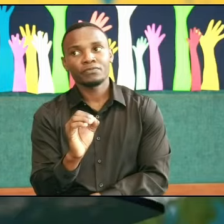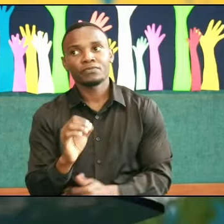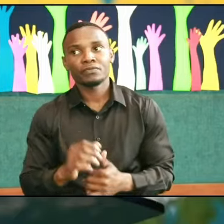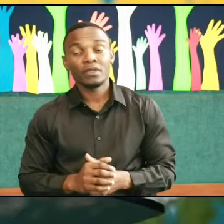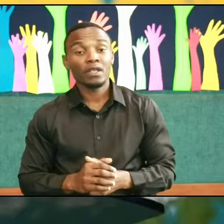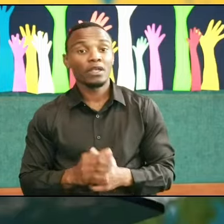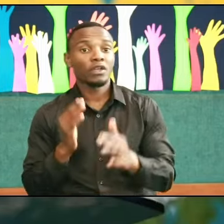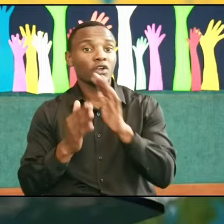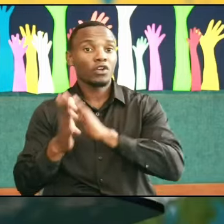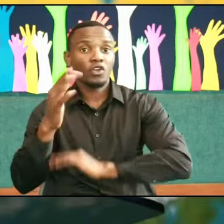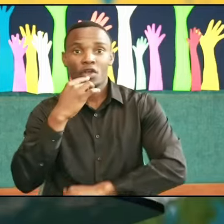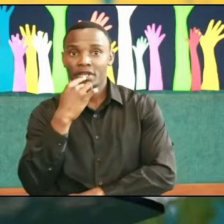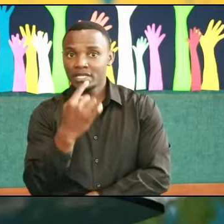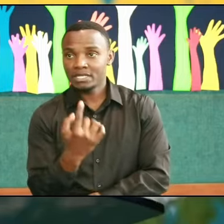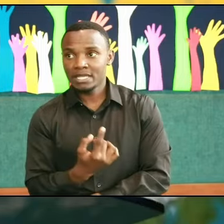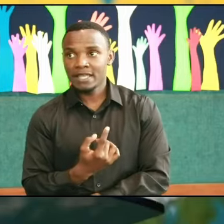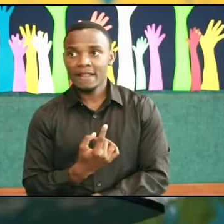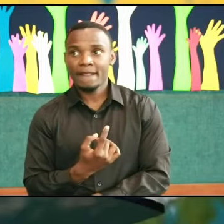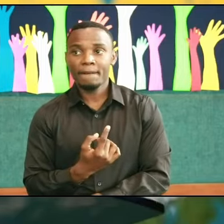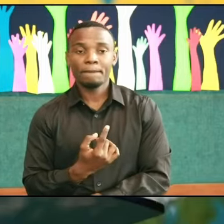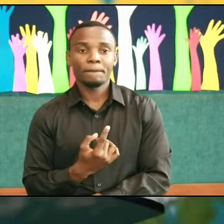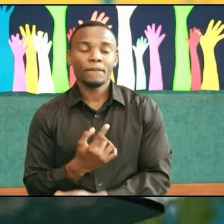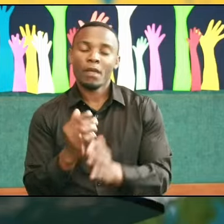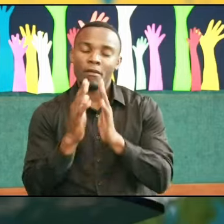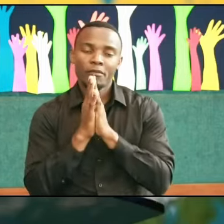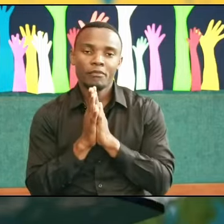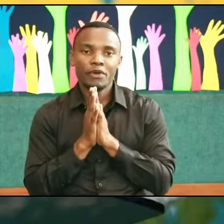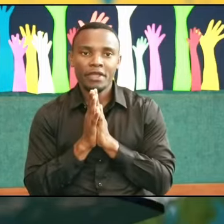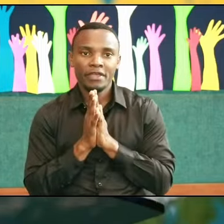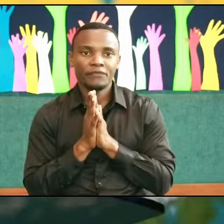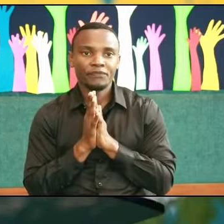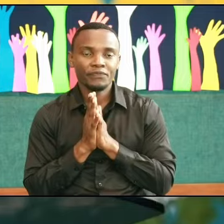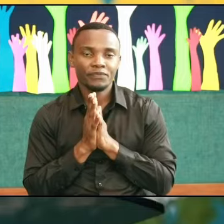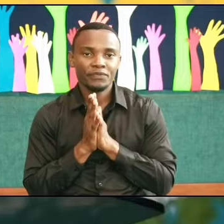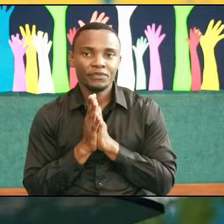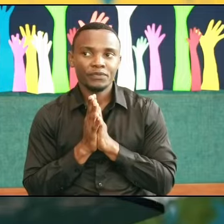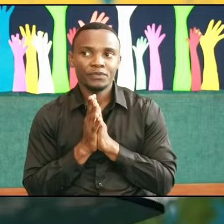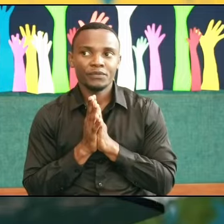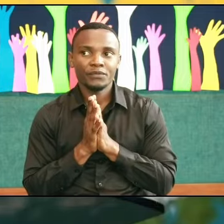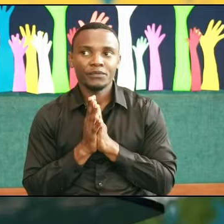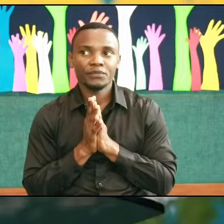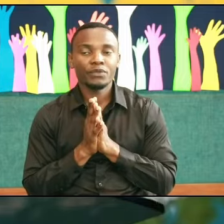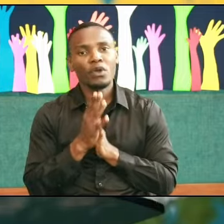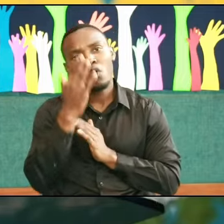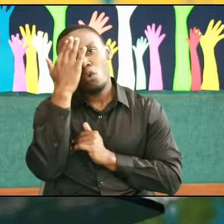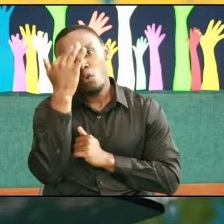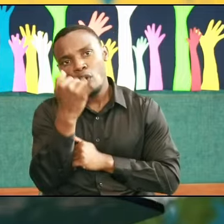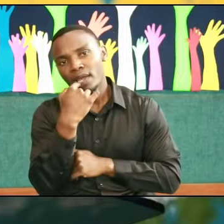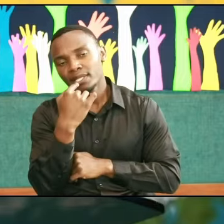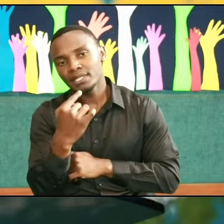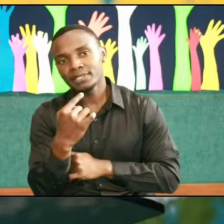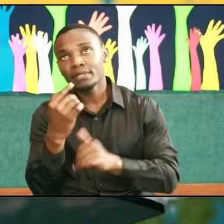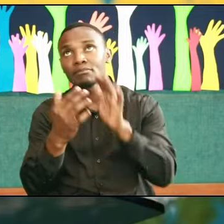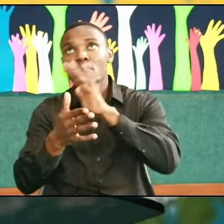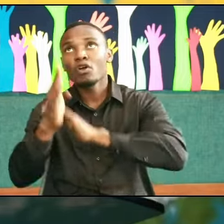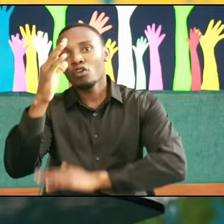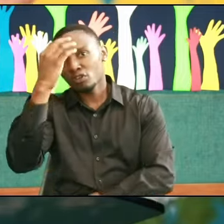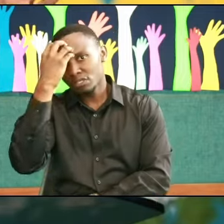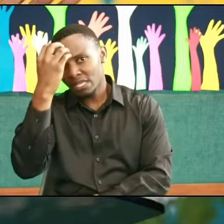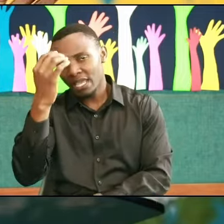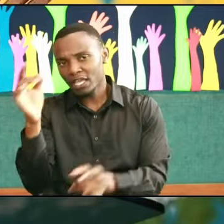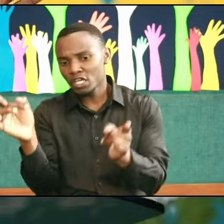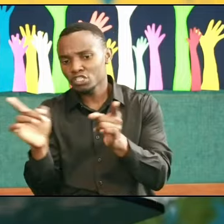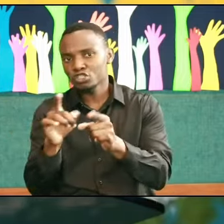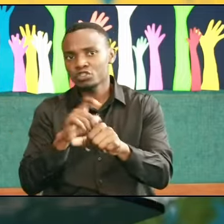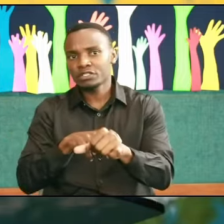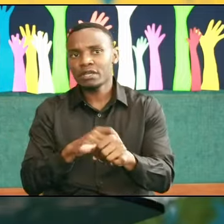That's what God is saying. Take it to me in prayer. Why does it say God's anger is for a moment? Let's look